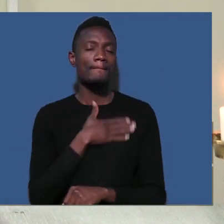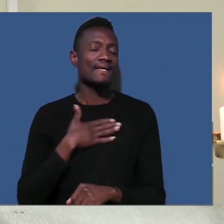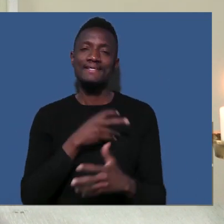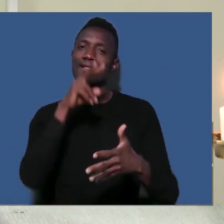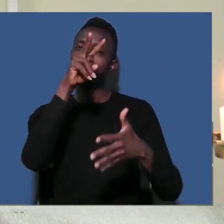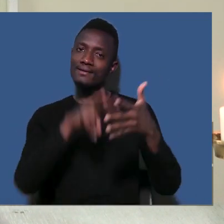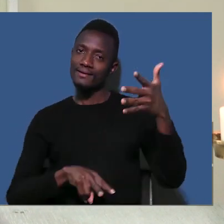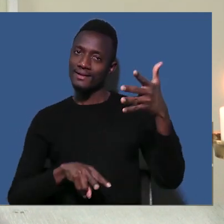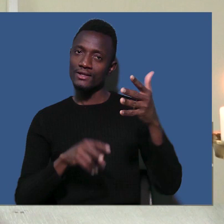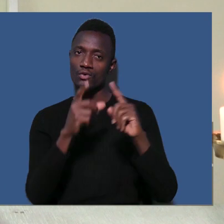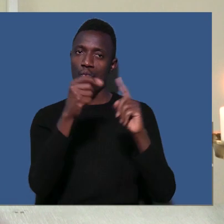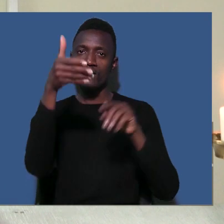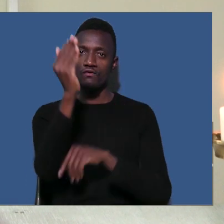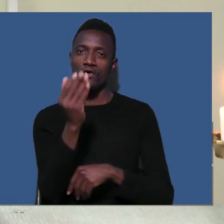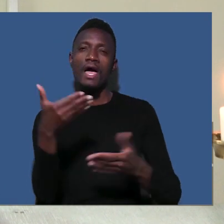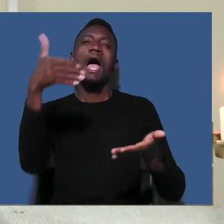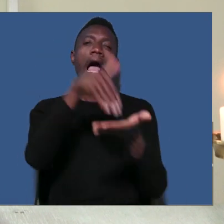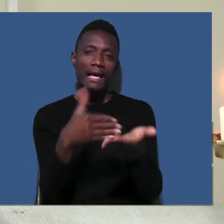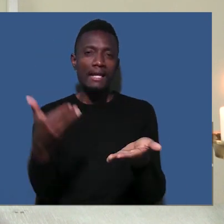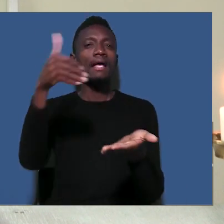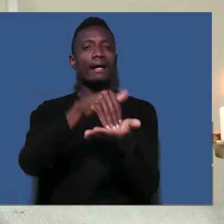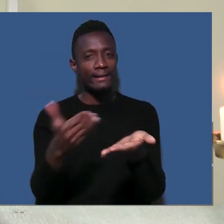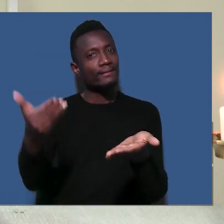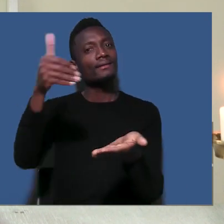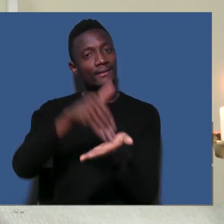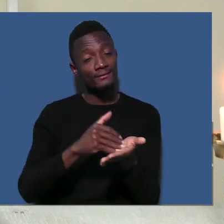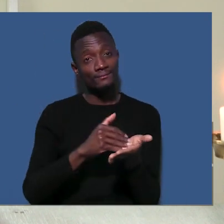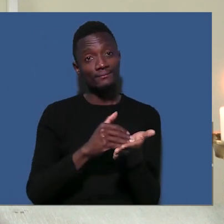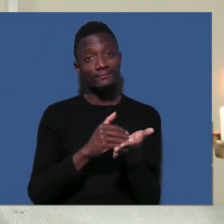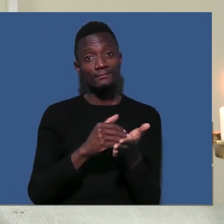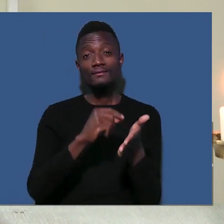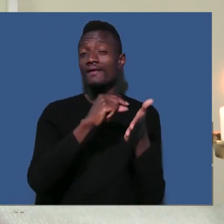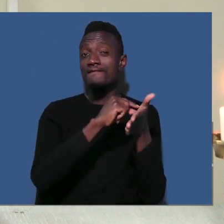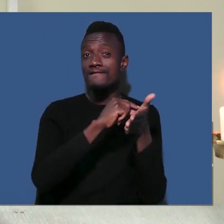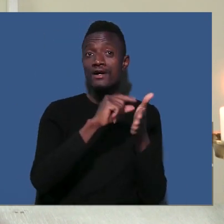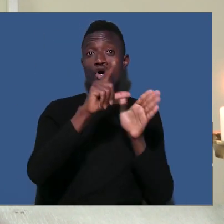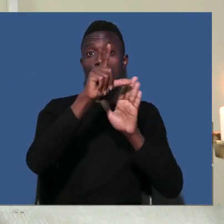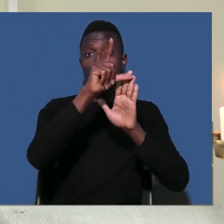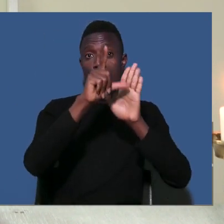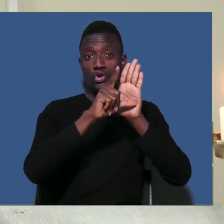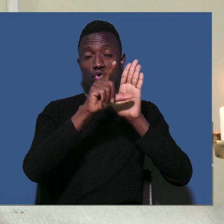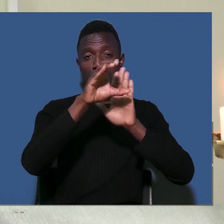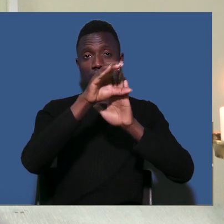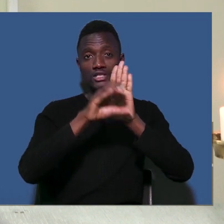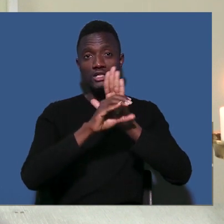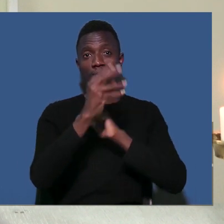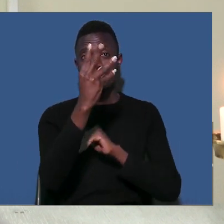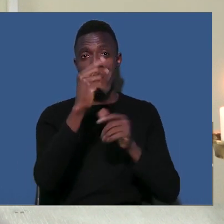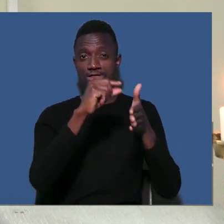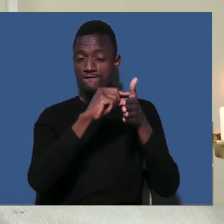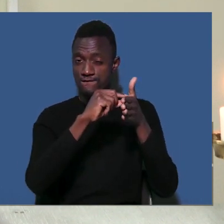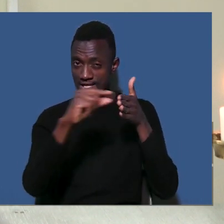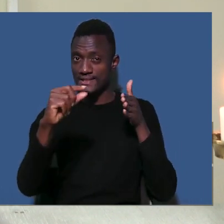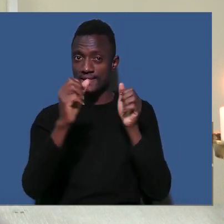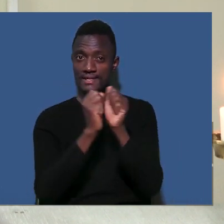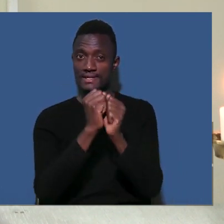what verse 13 says. Verse 13 of that passage, Luke chapter 4, verse 13, it says,